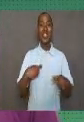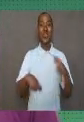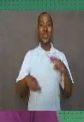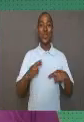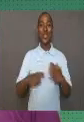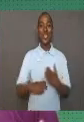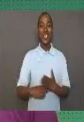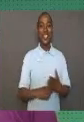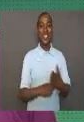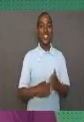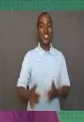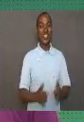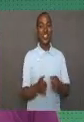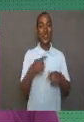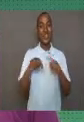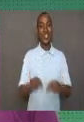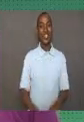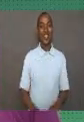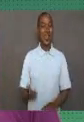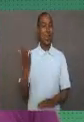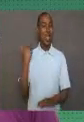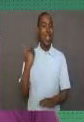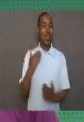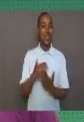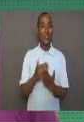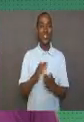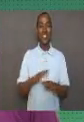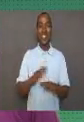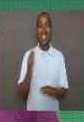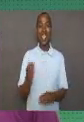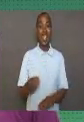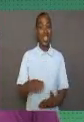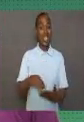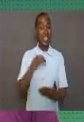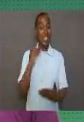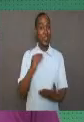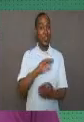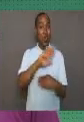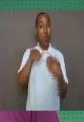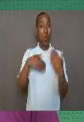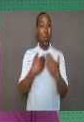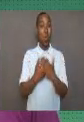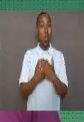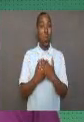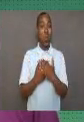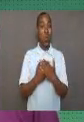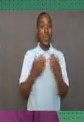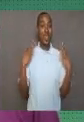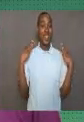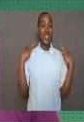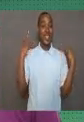system. In our last lesson, we learned about oral hygiene.